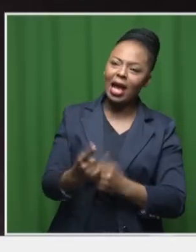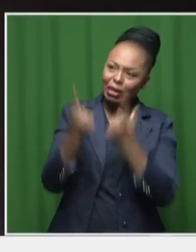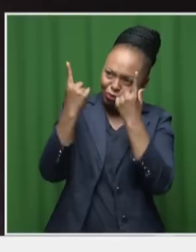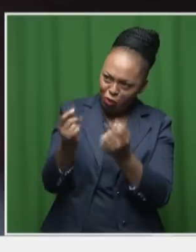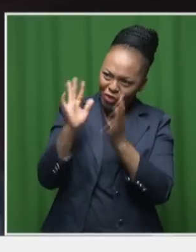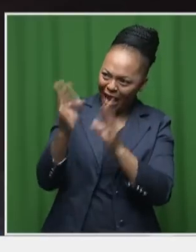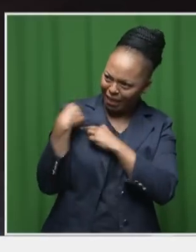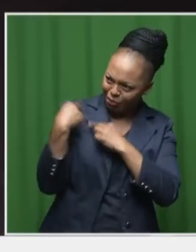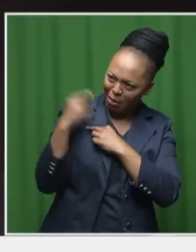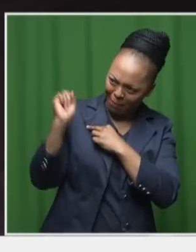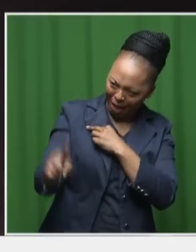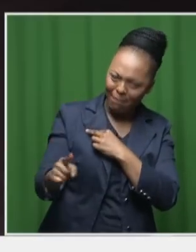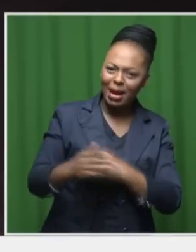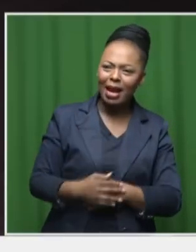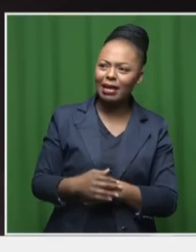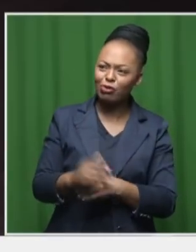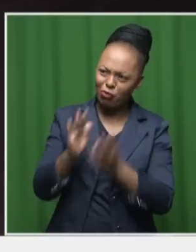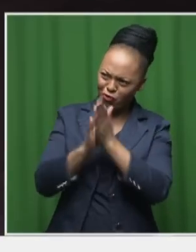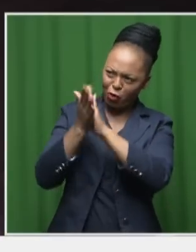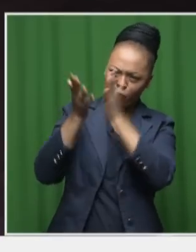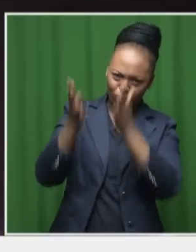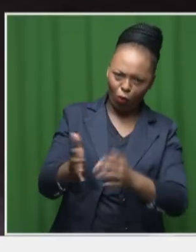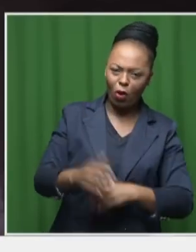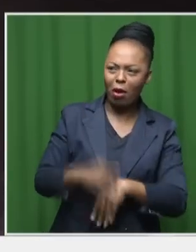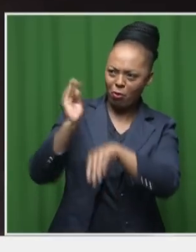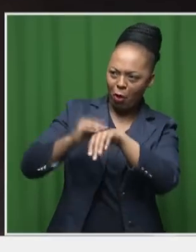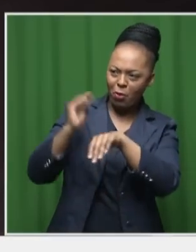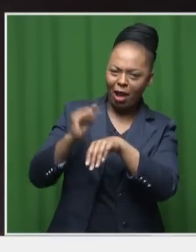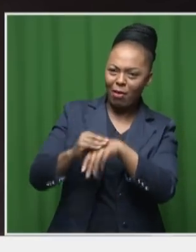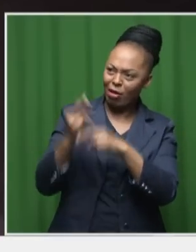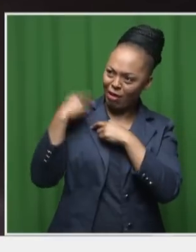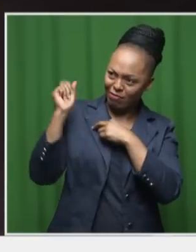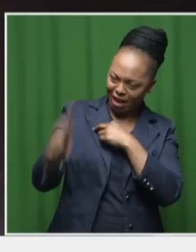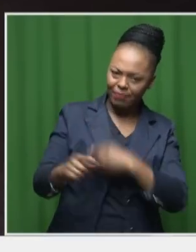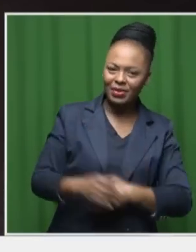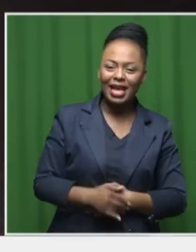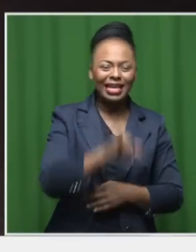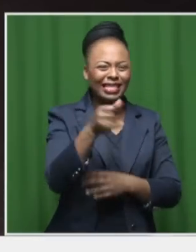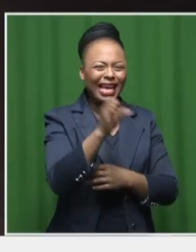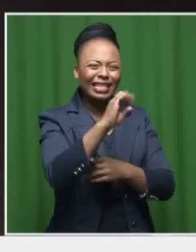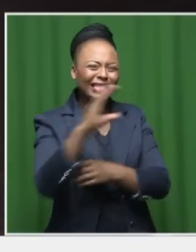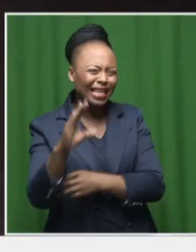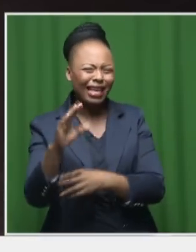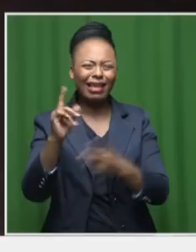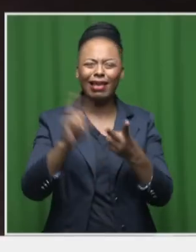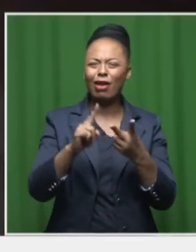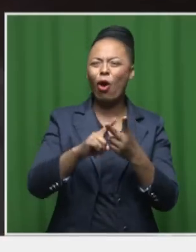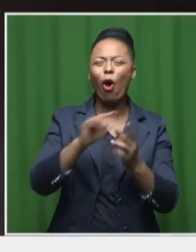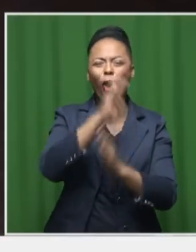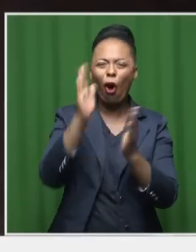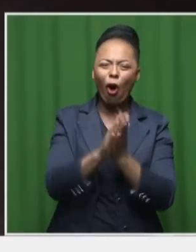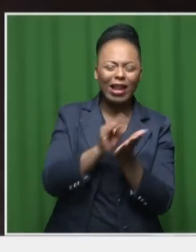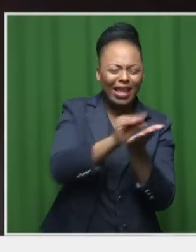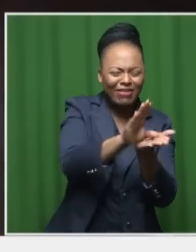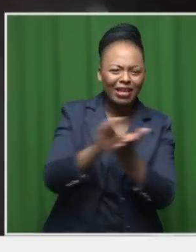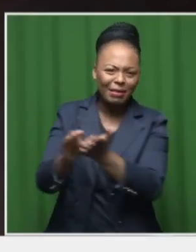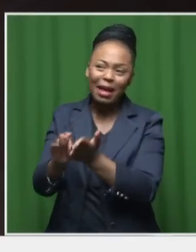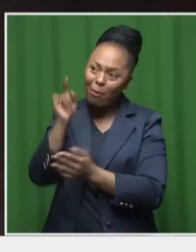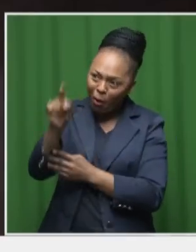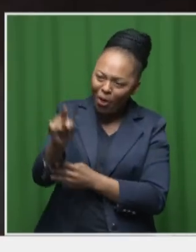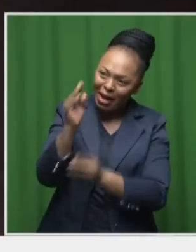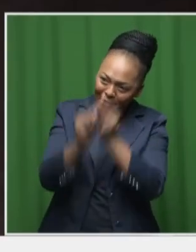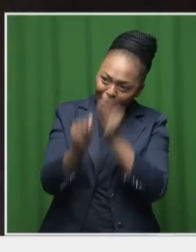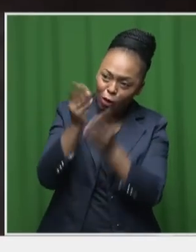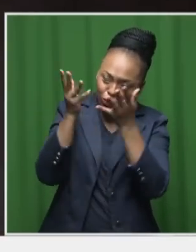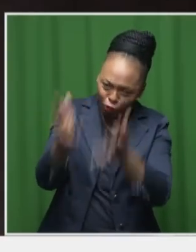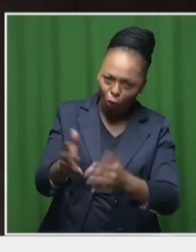deepen that crisis? By design, be it at the JSE, be it at all these investments, by design, this is